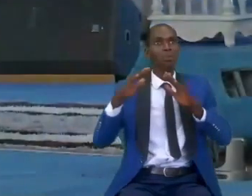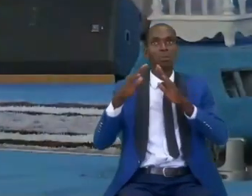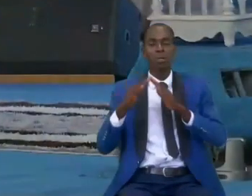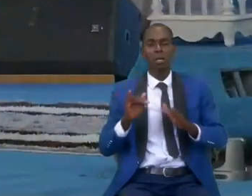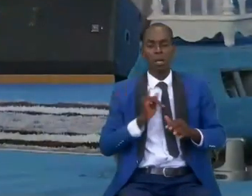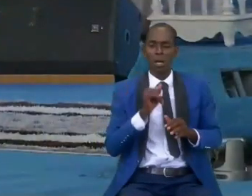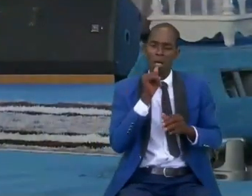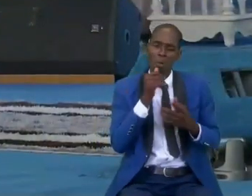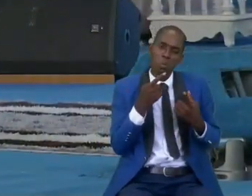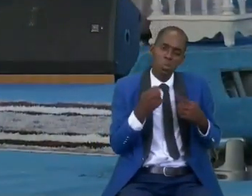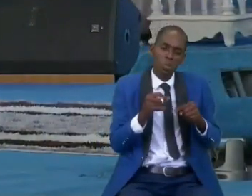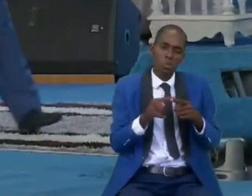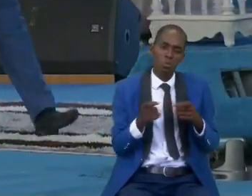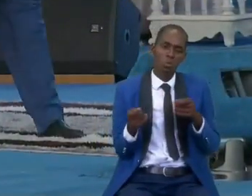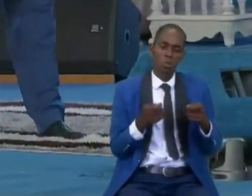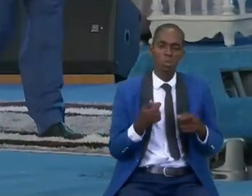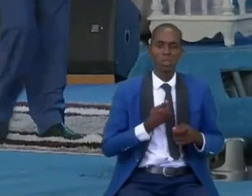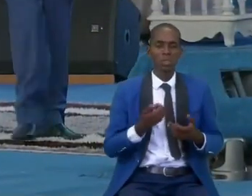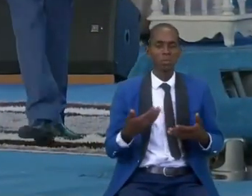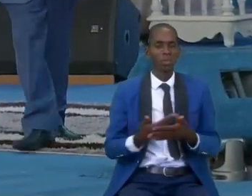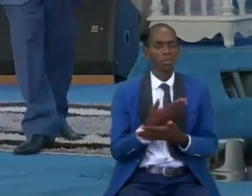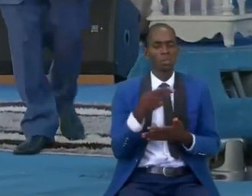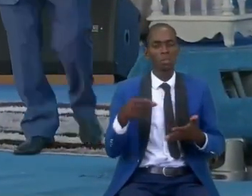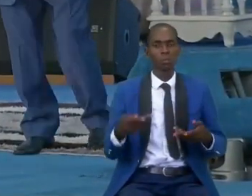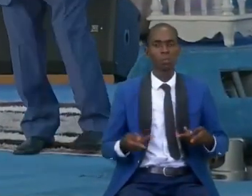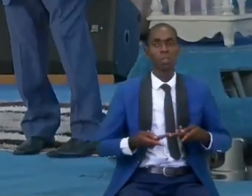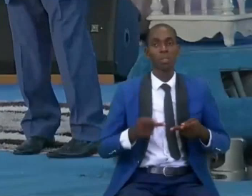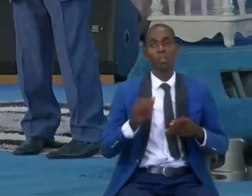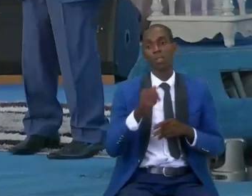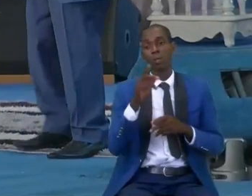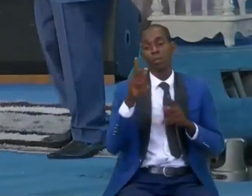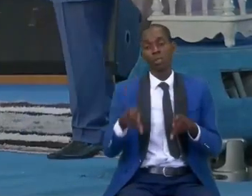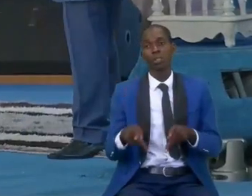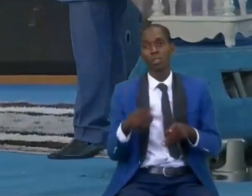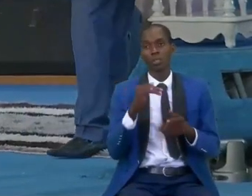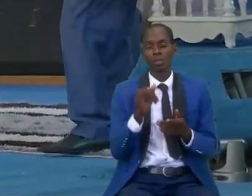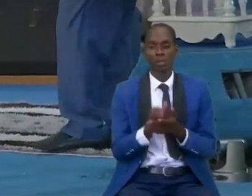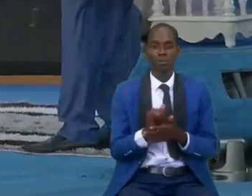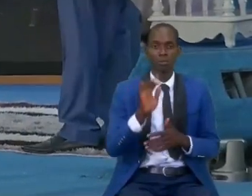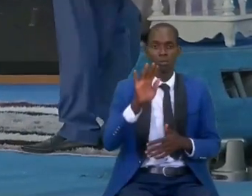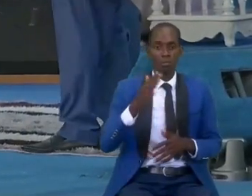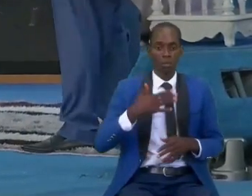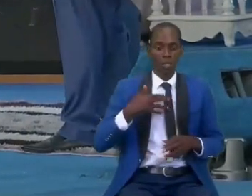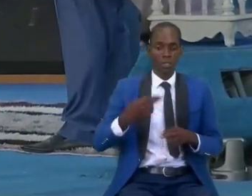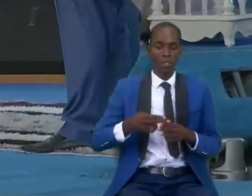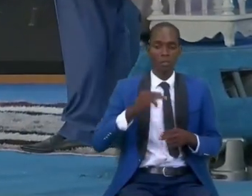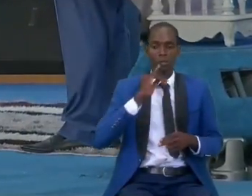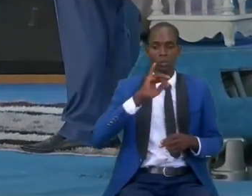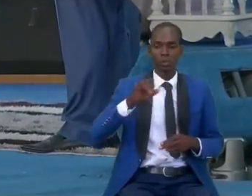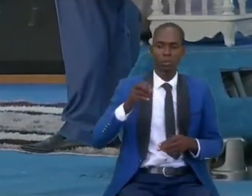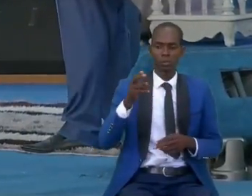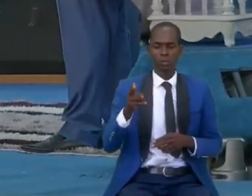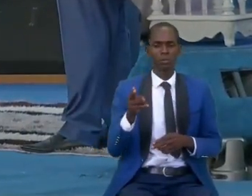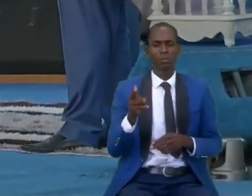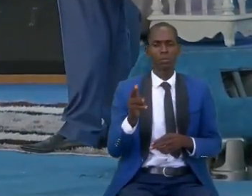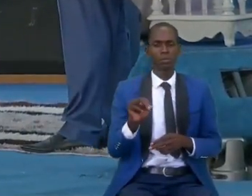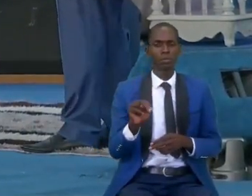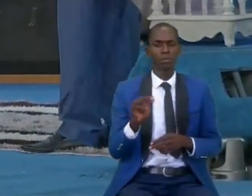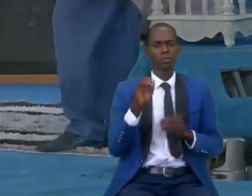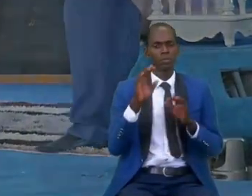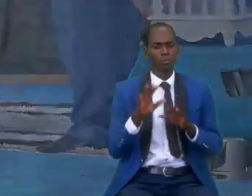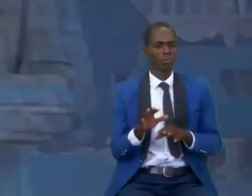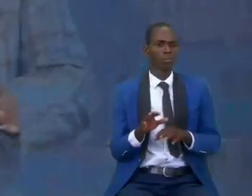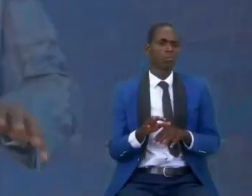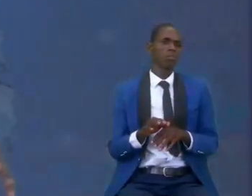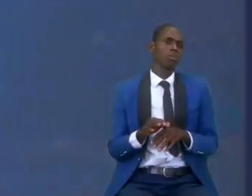I am John. And the way he said it, the teacher squared up, because the way he spoke, the teacher knew that something